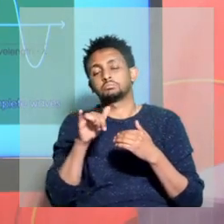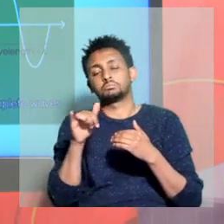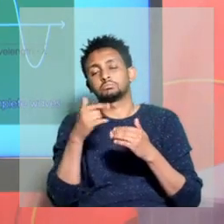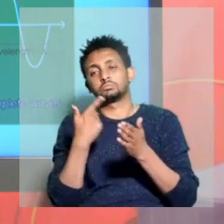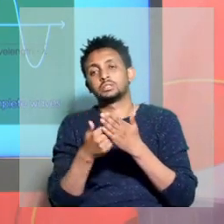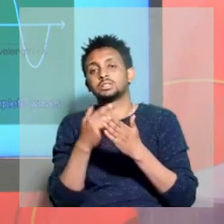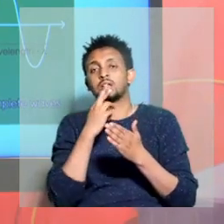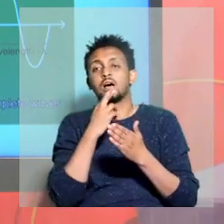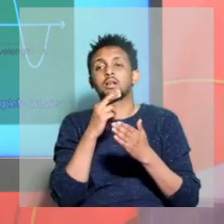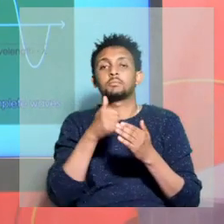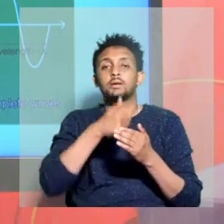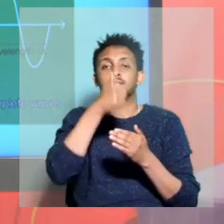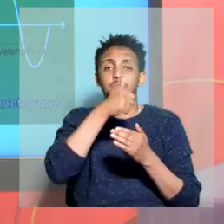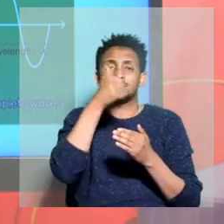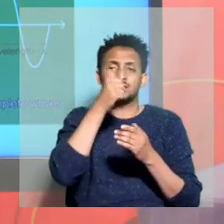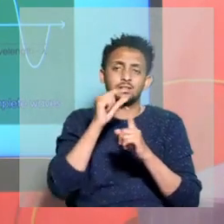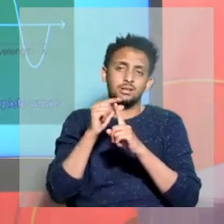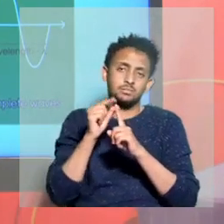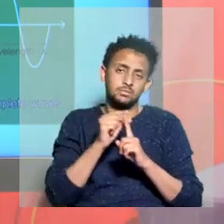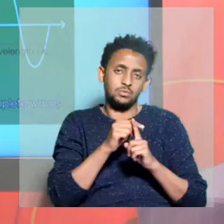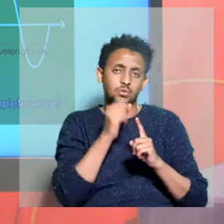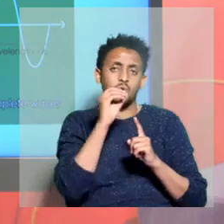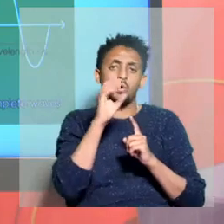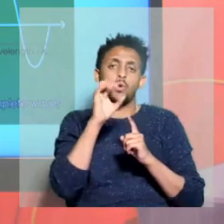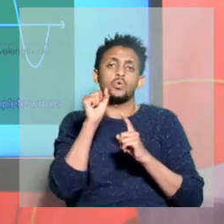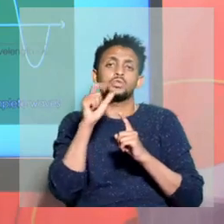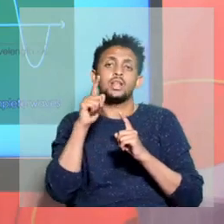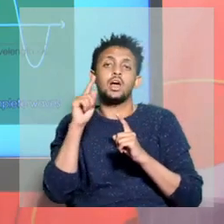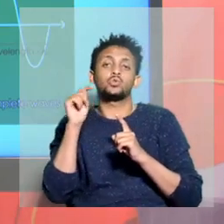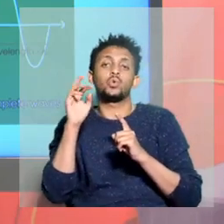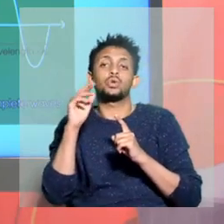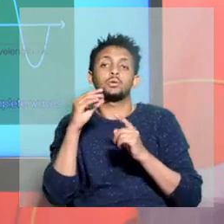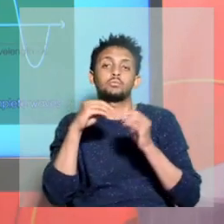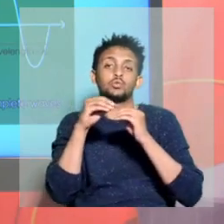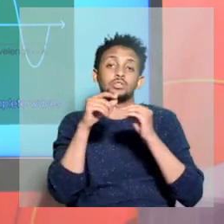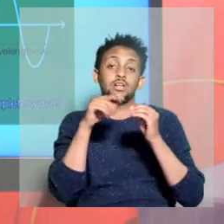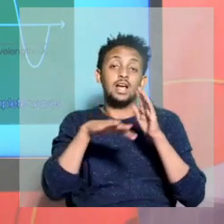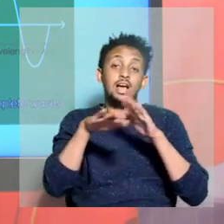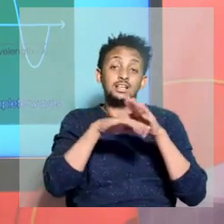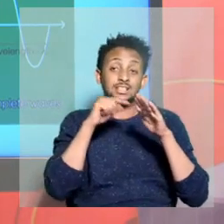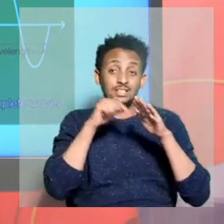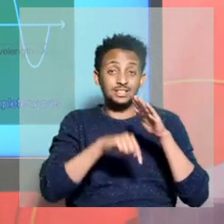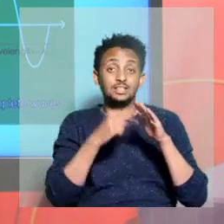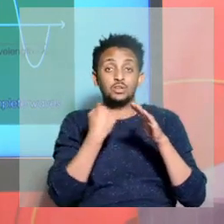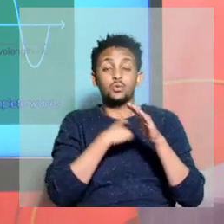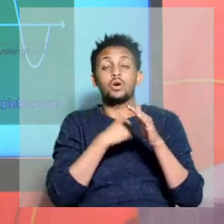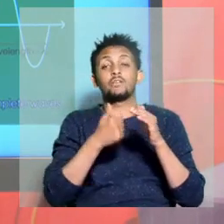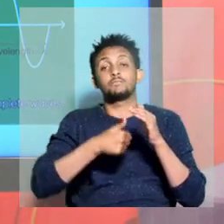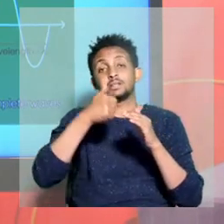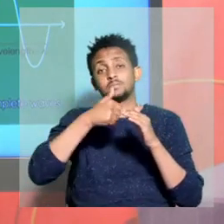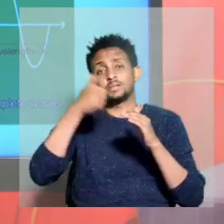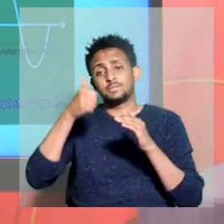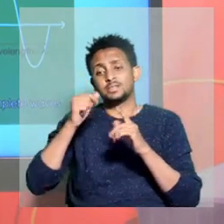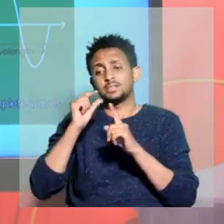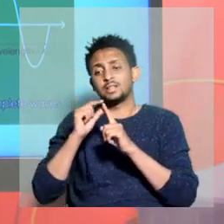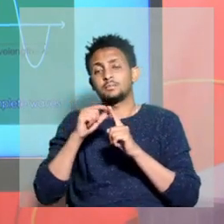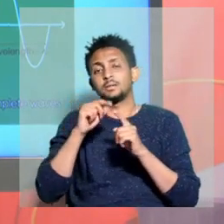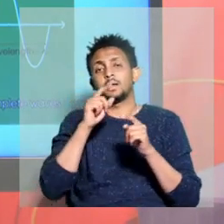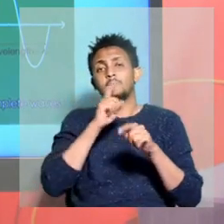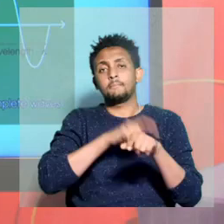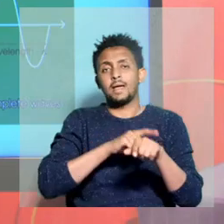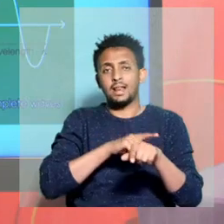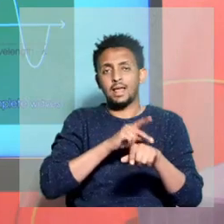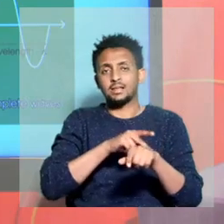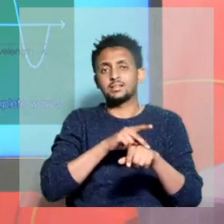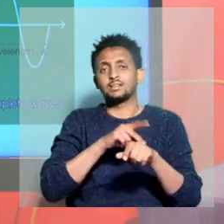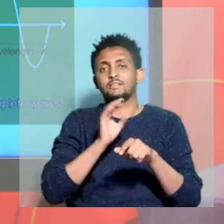are the basic terms that we have seen in oscillatory motion. But under here, we have also basic terms like period,